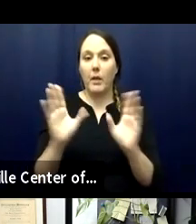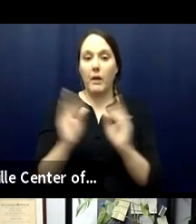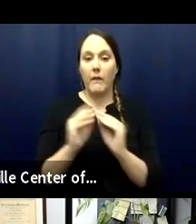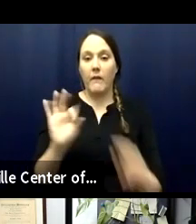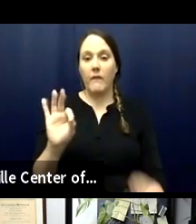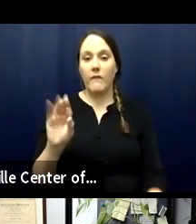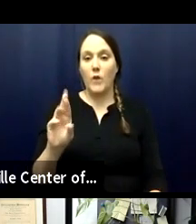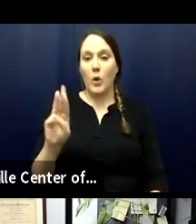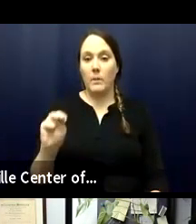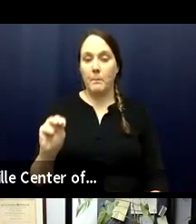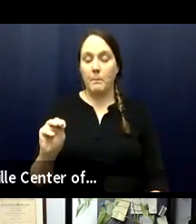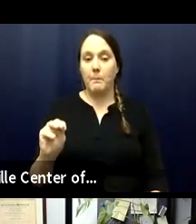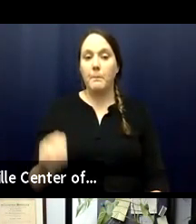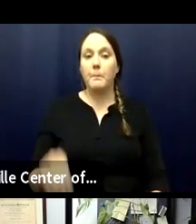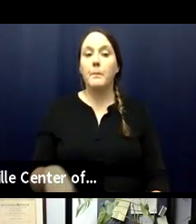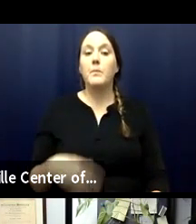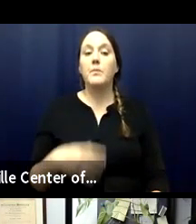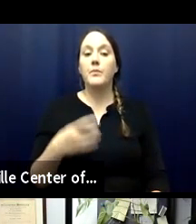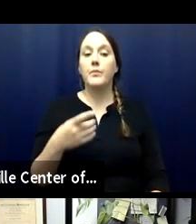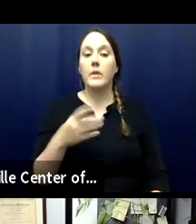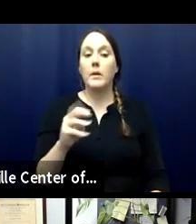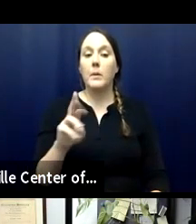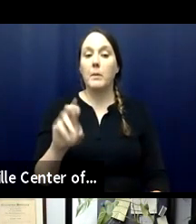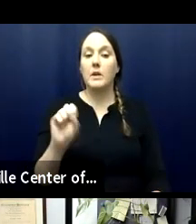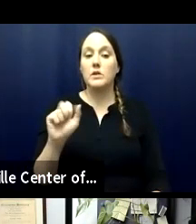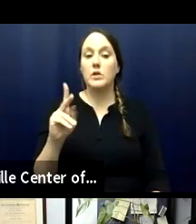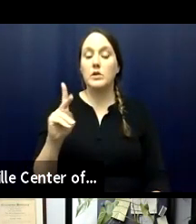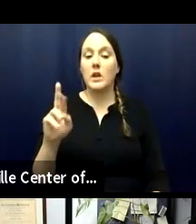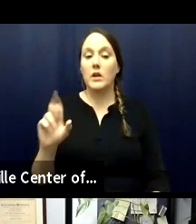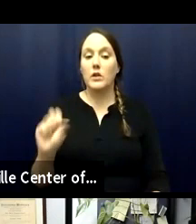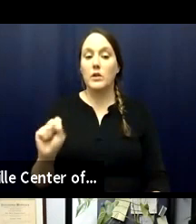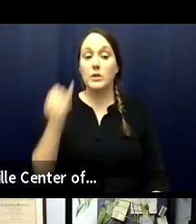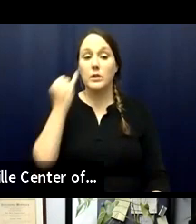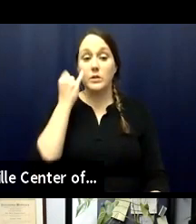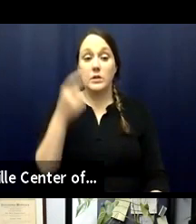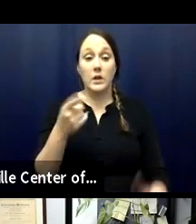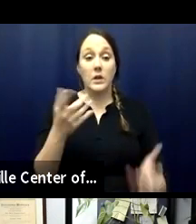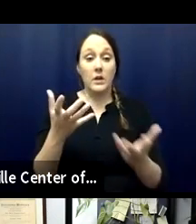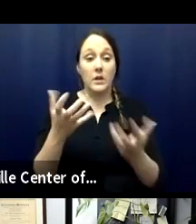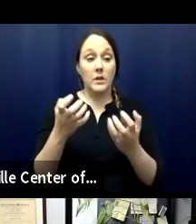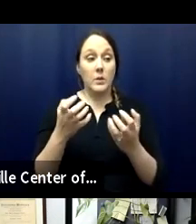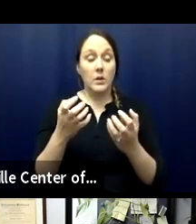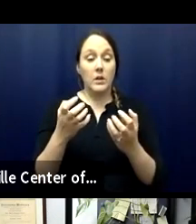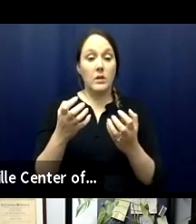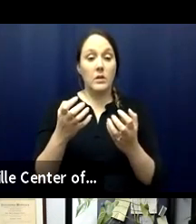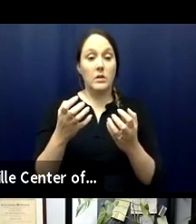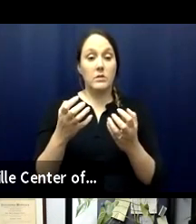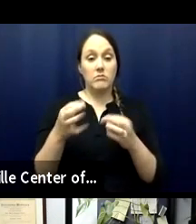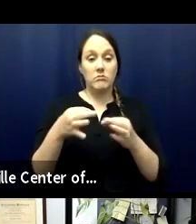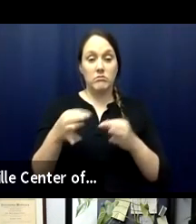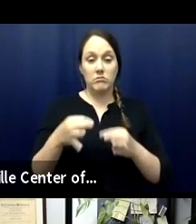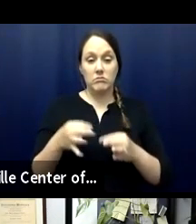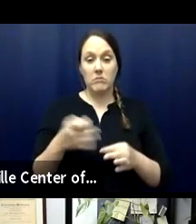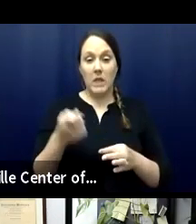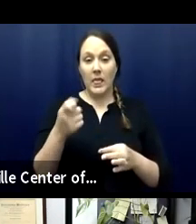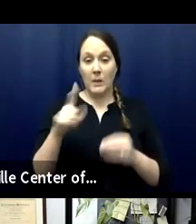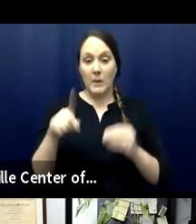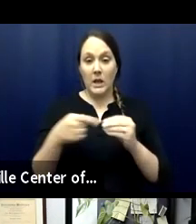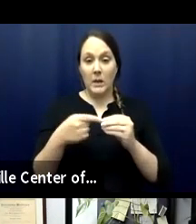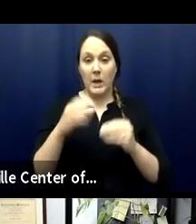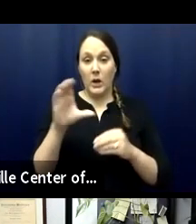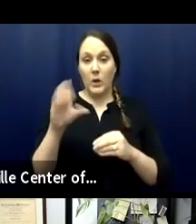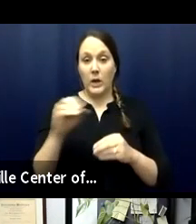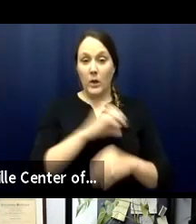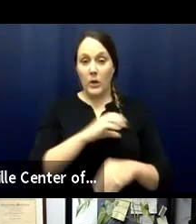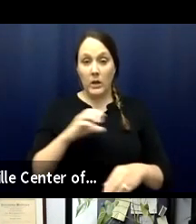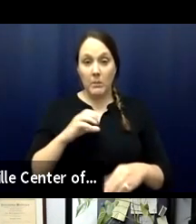And Mr. Sanders, if you want to kind of go over a little bit about what the county commission